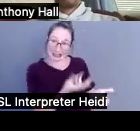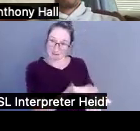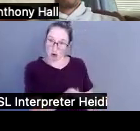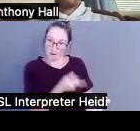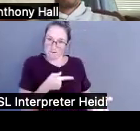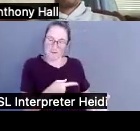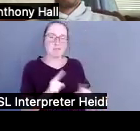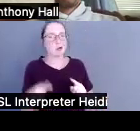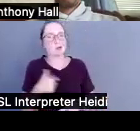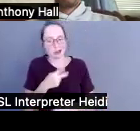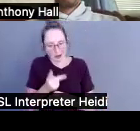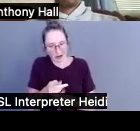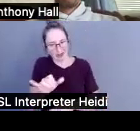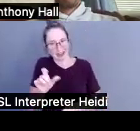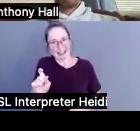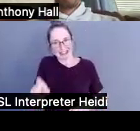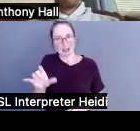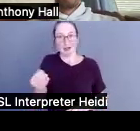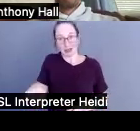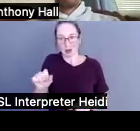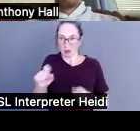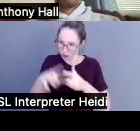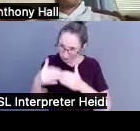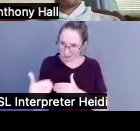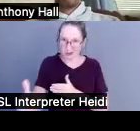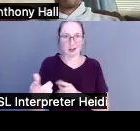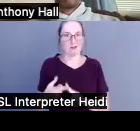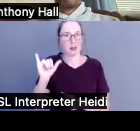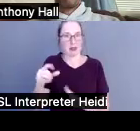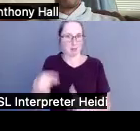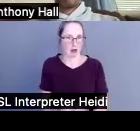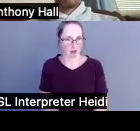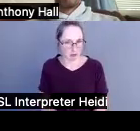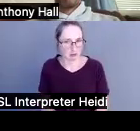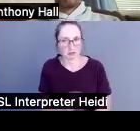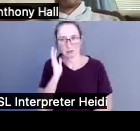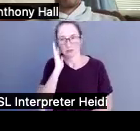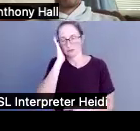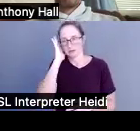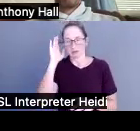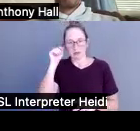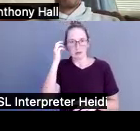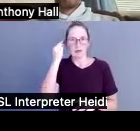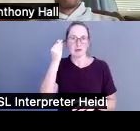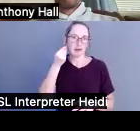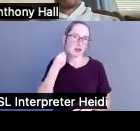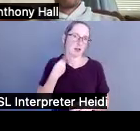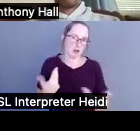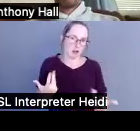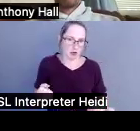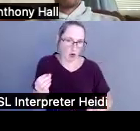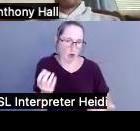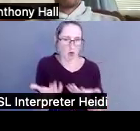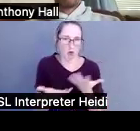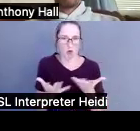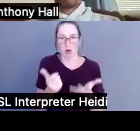But we took care of the need and they were able to move on from that point. So you asked us to help with, you know,